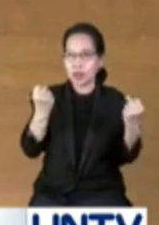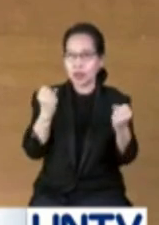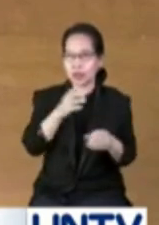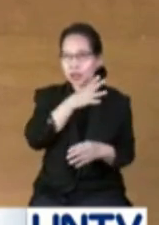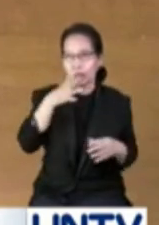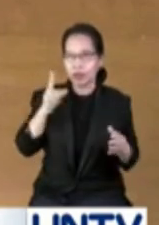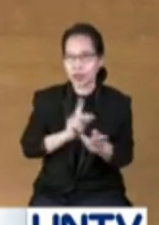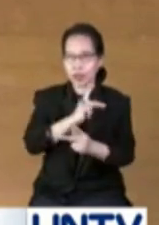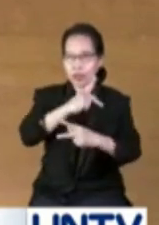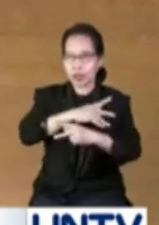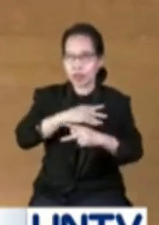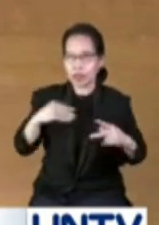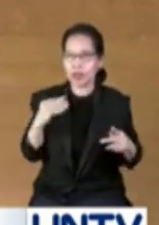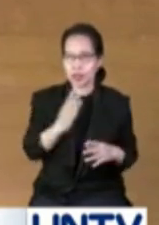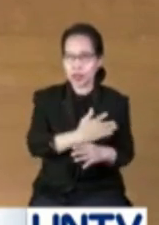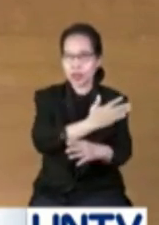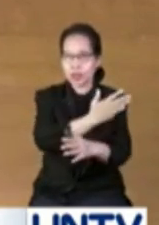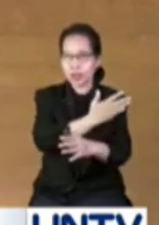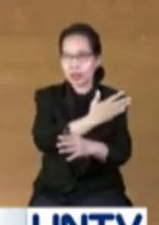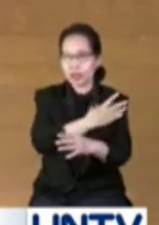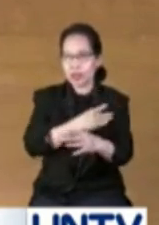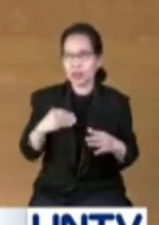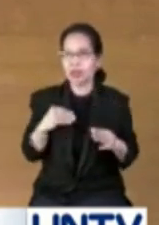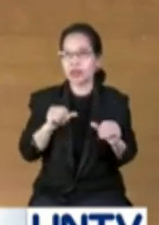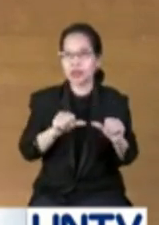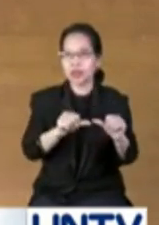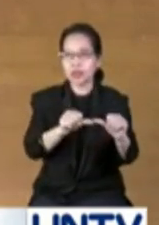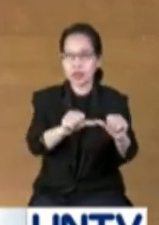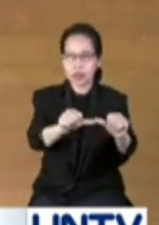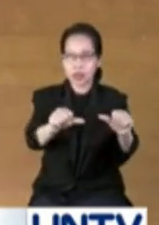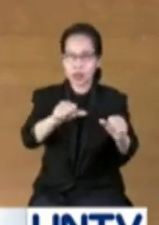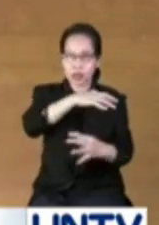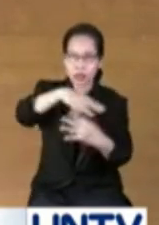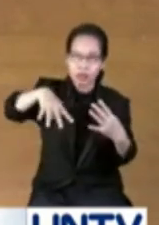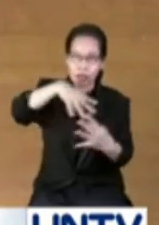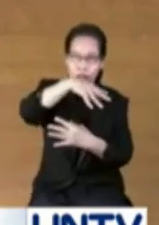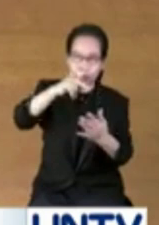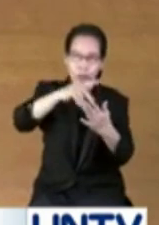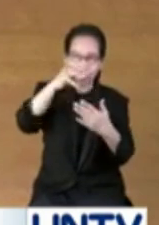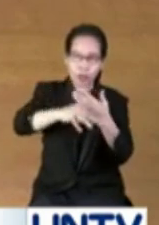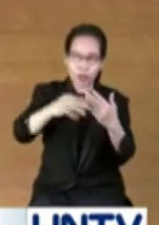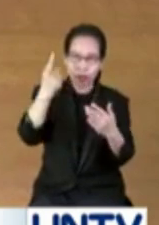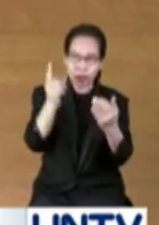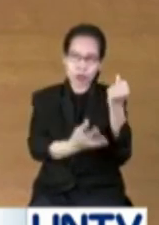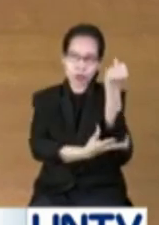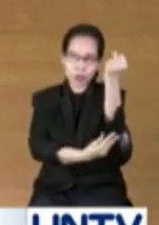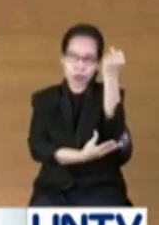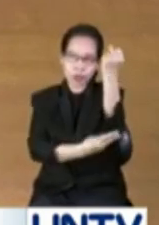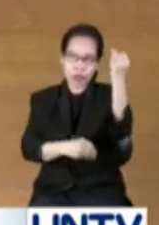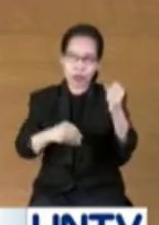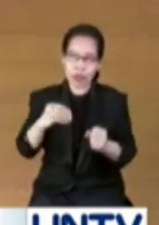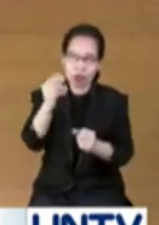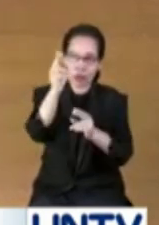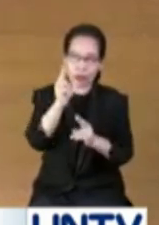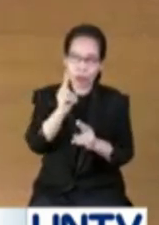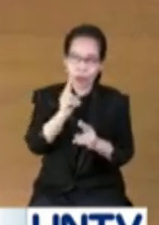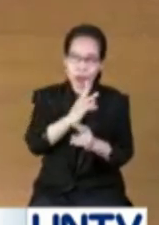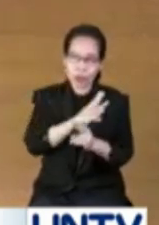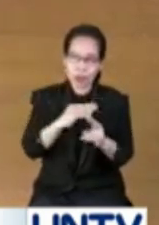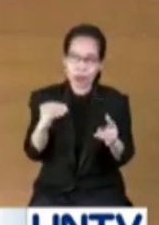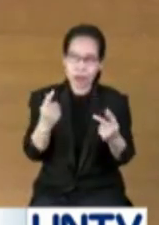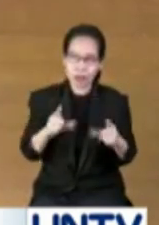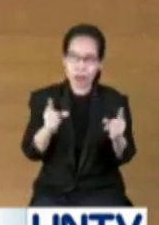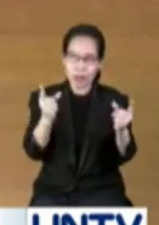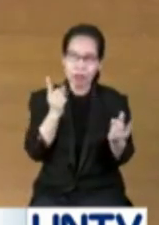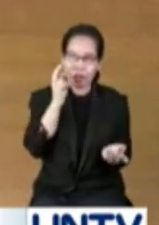enhance healthcare, and continue social programs for the poor and the vulnerable. Let me now report to the